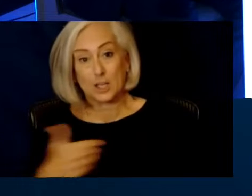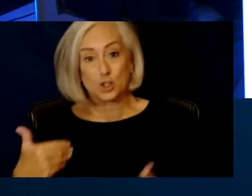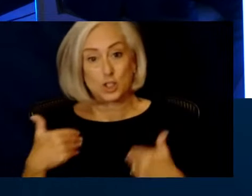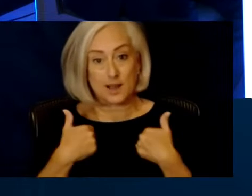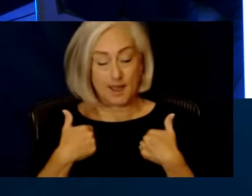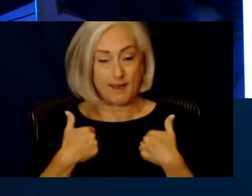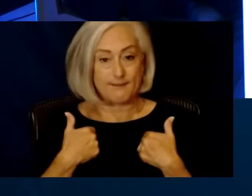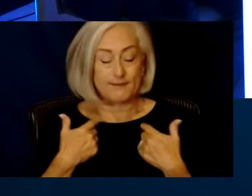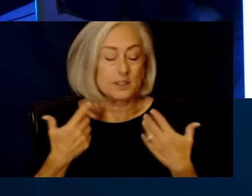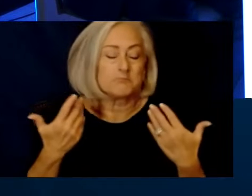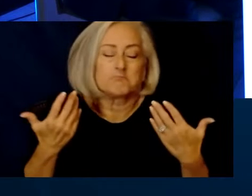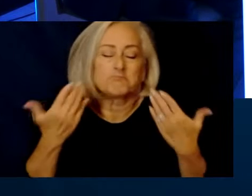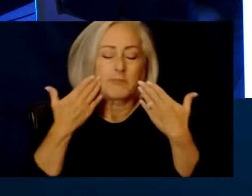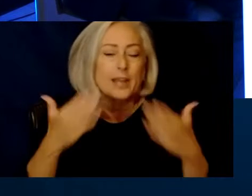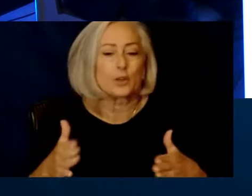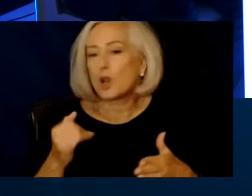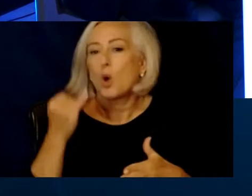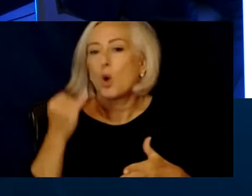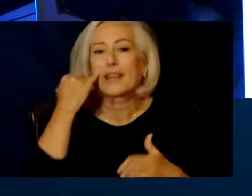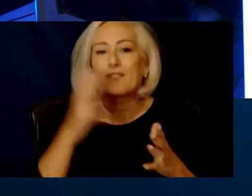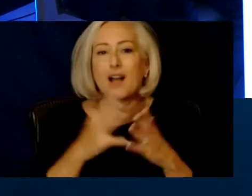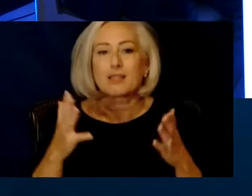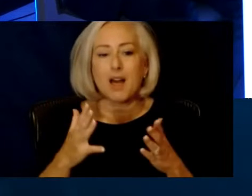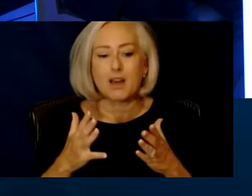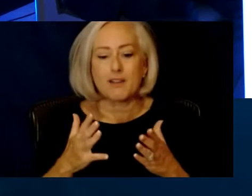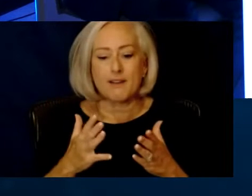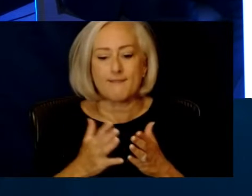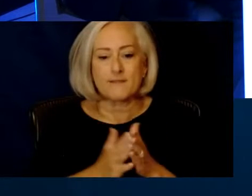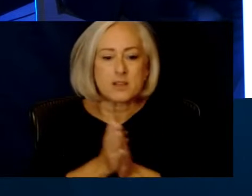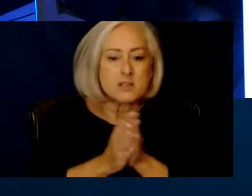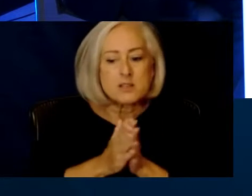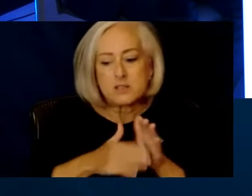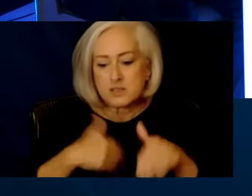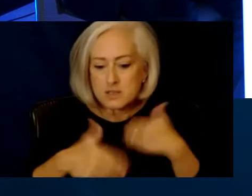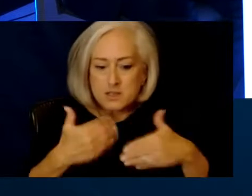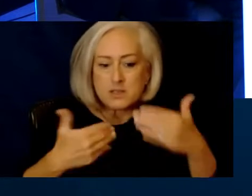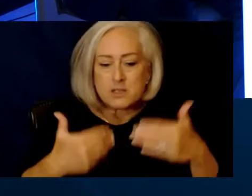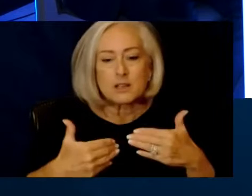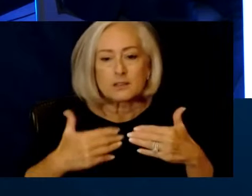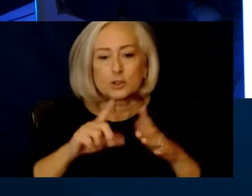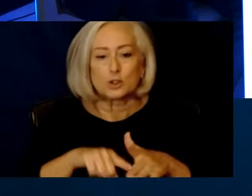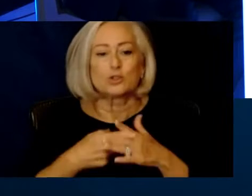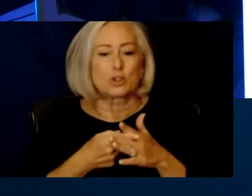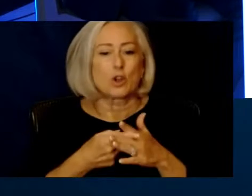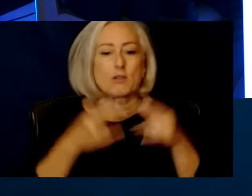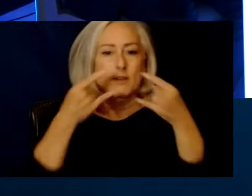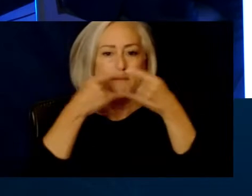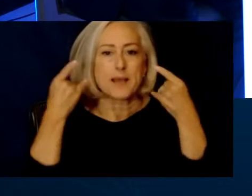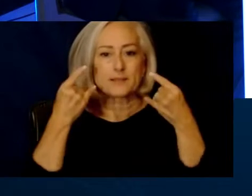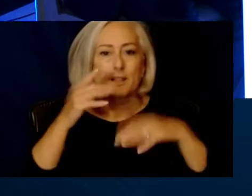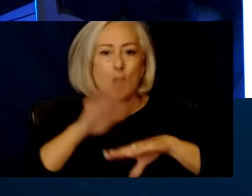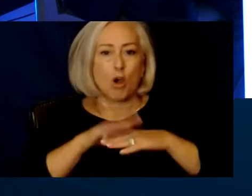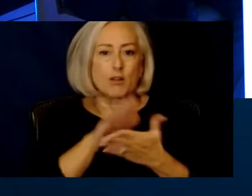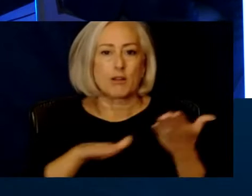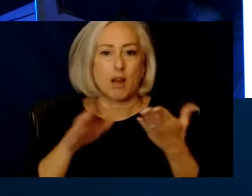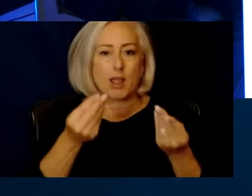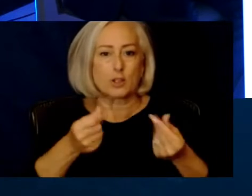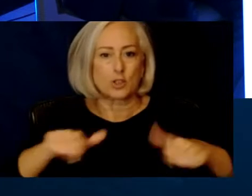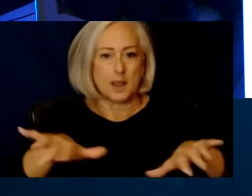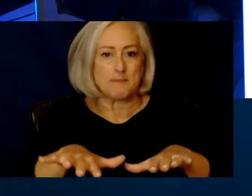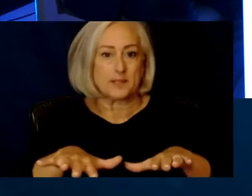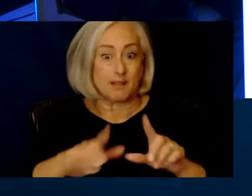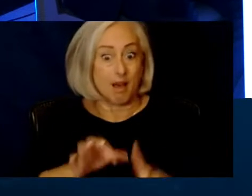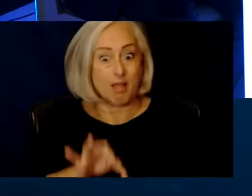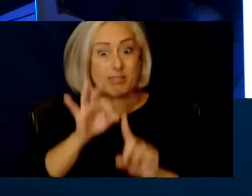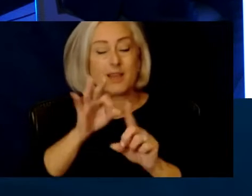know there's going to be a lot of momentum to try and put a lot of masks on back on college campuses unless we see things change once they've gone back to